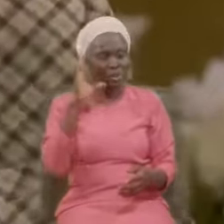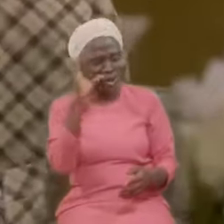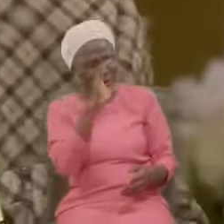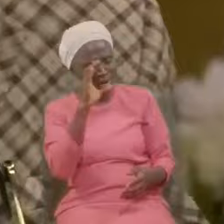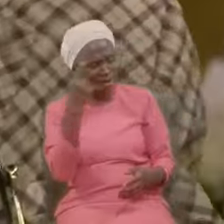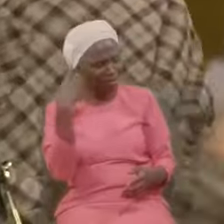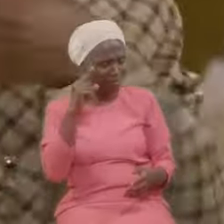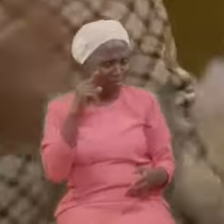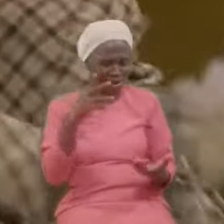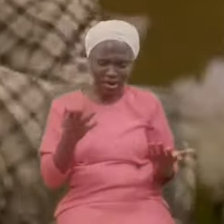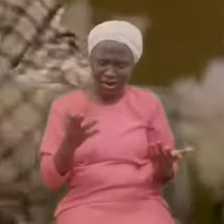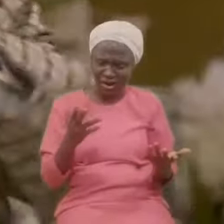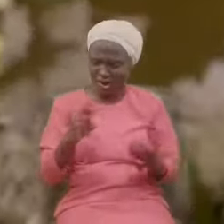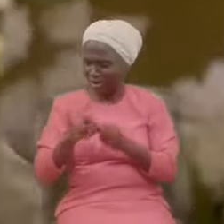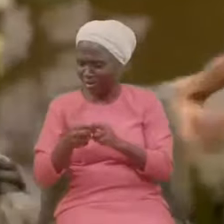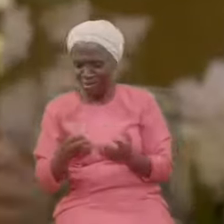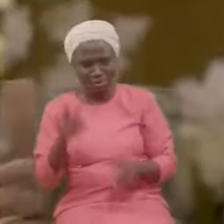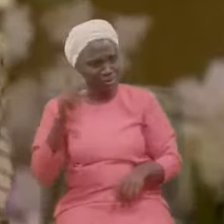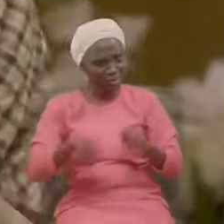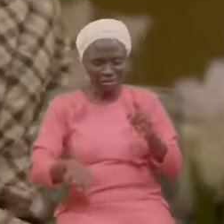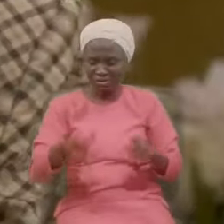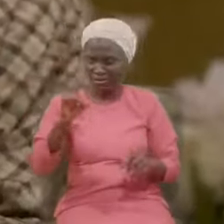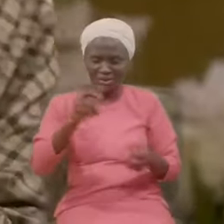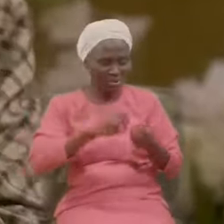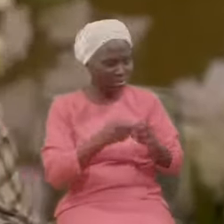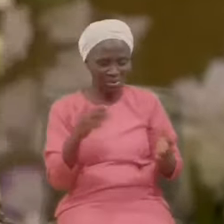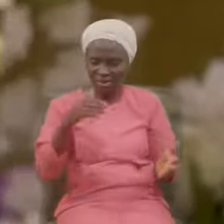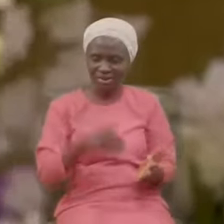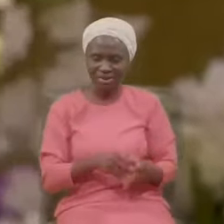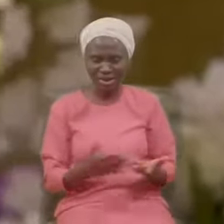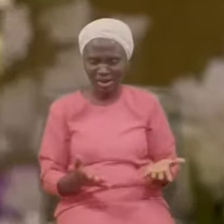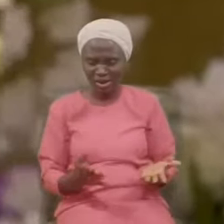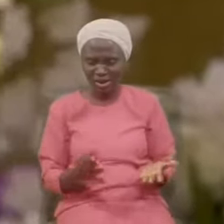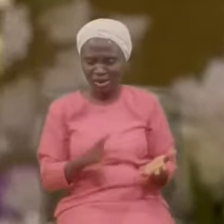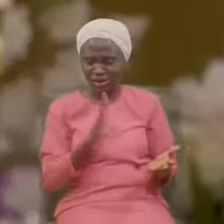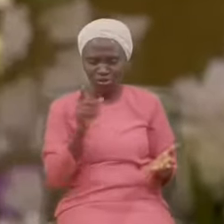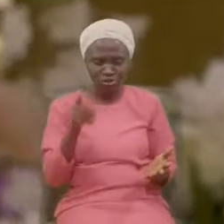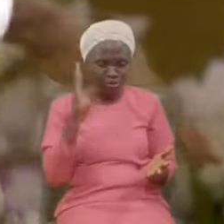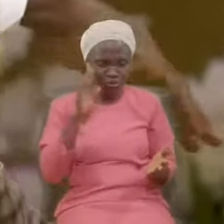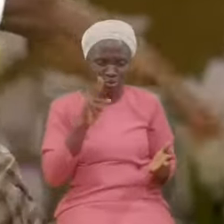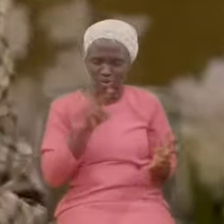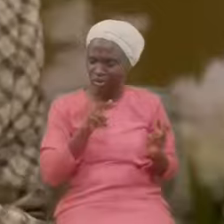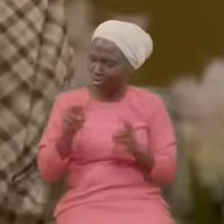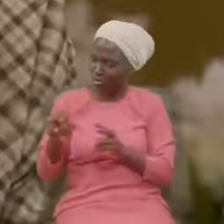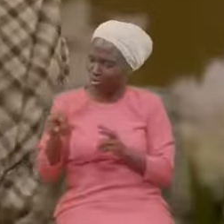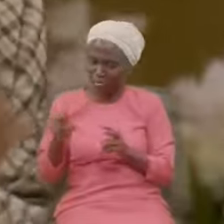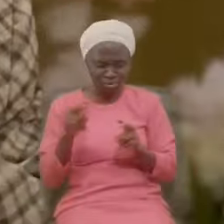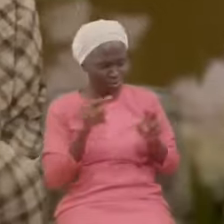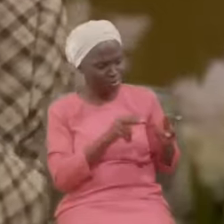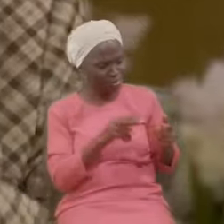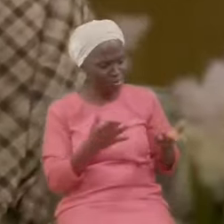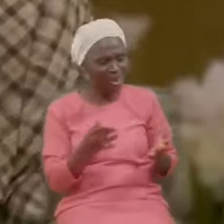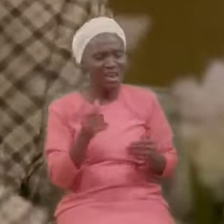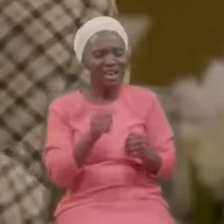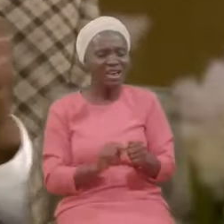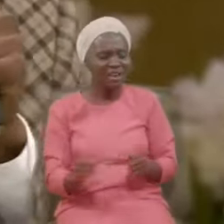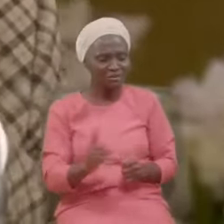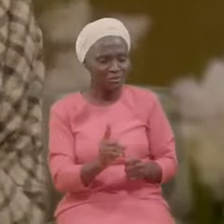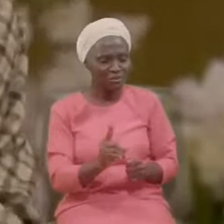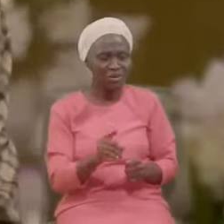don't know what to pray about again. Because I look to my right, I look to my left, forward, back, everywhere. I am testimony